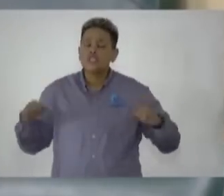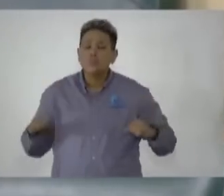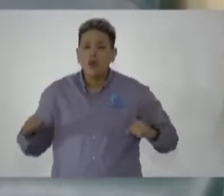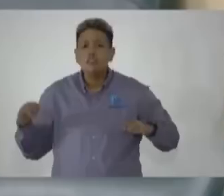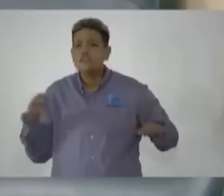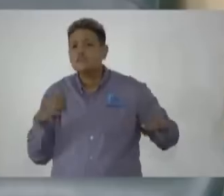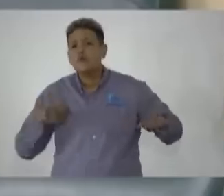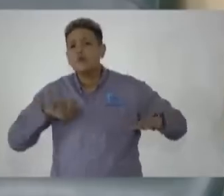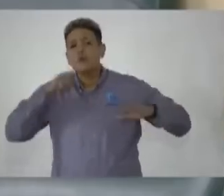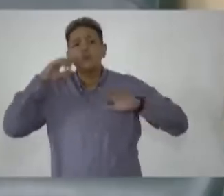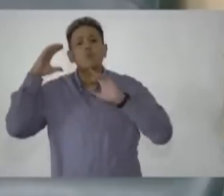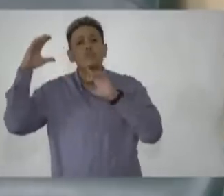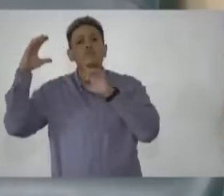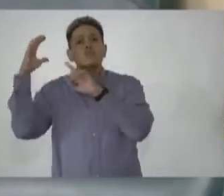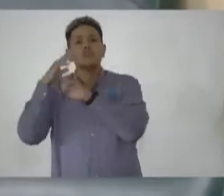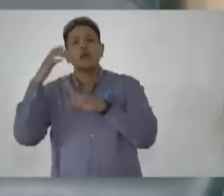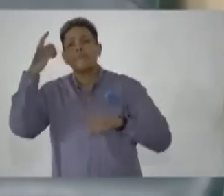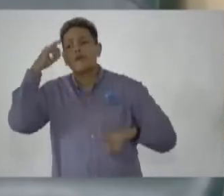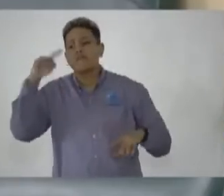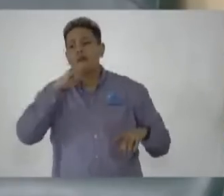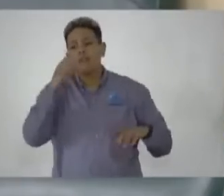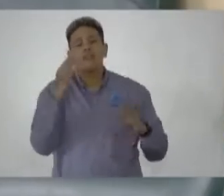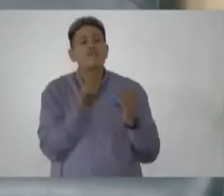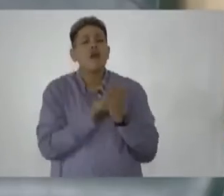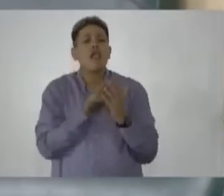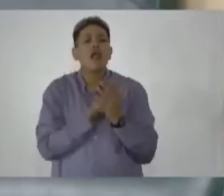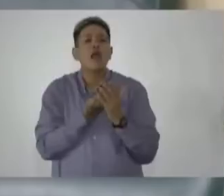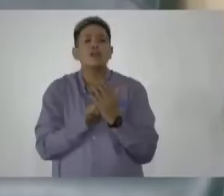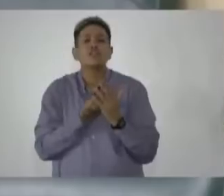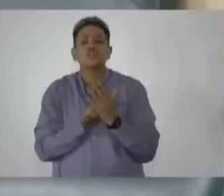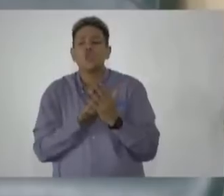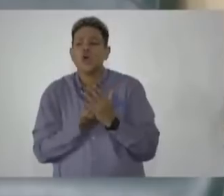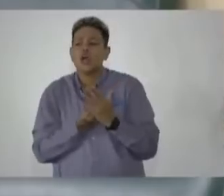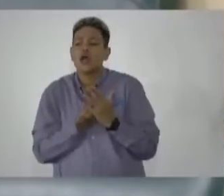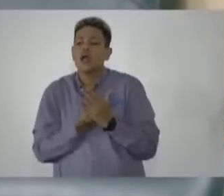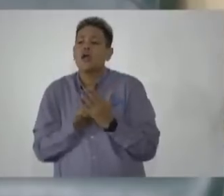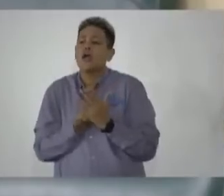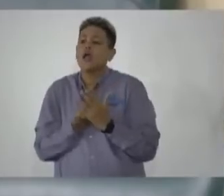we champion for the financial